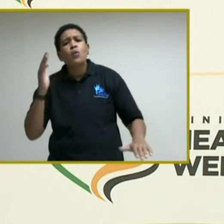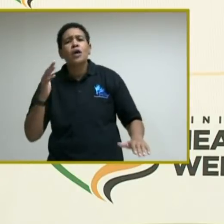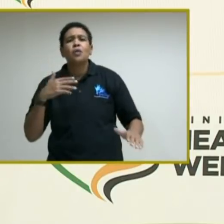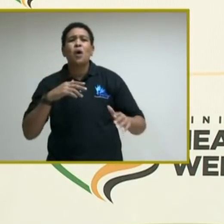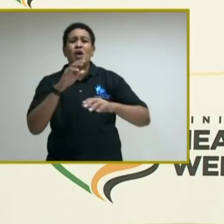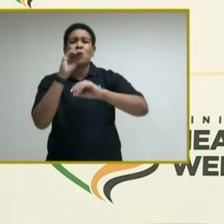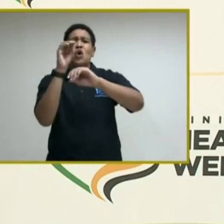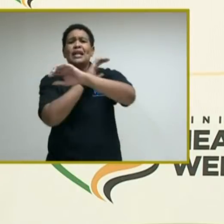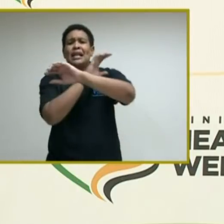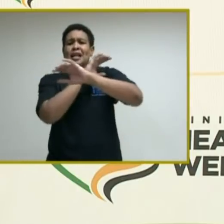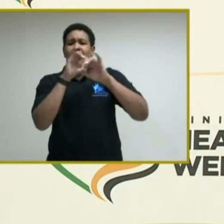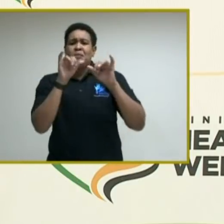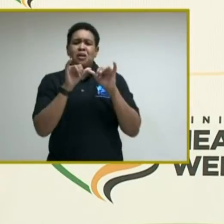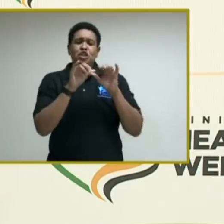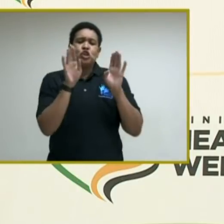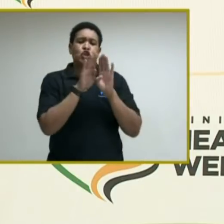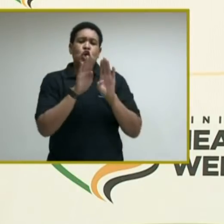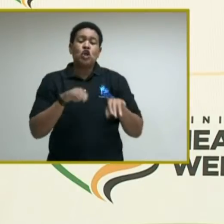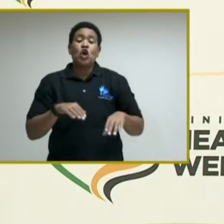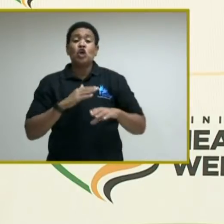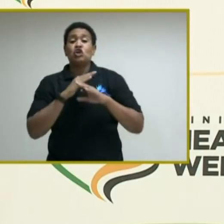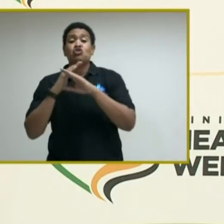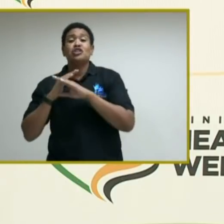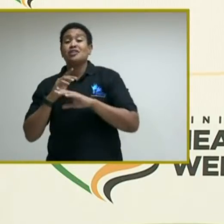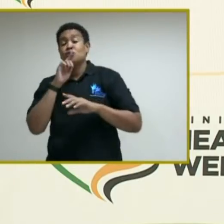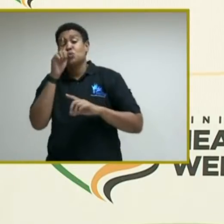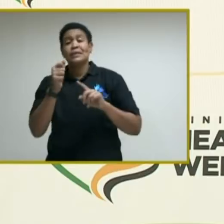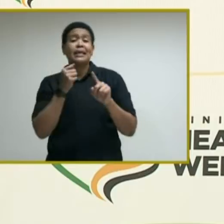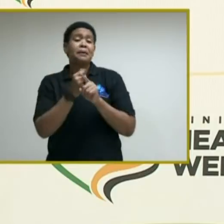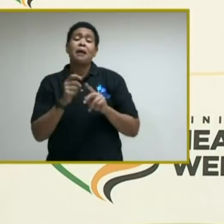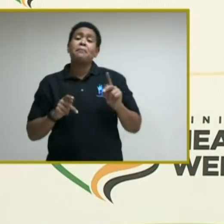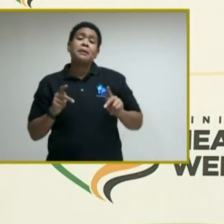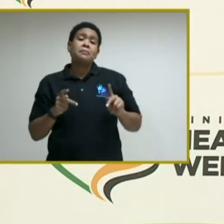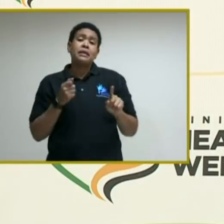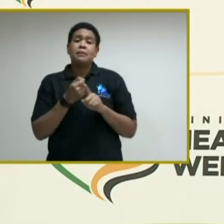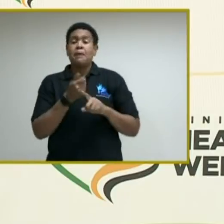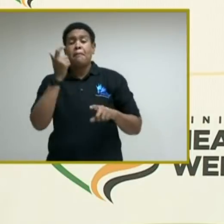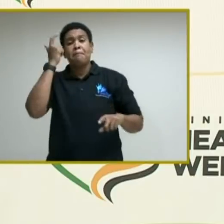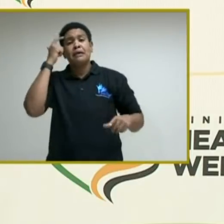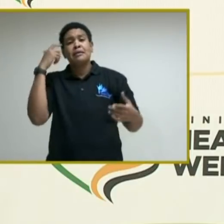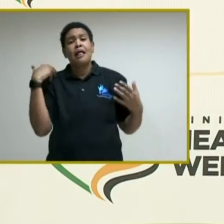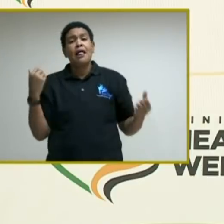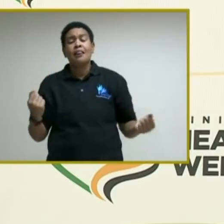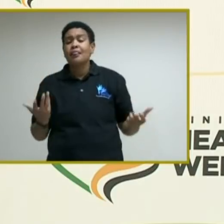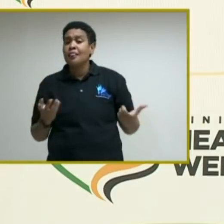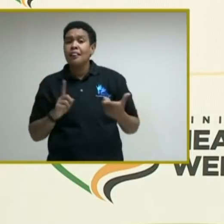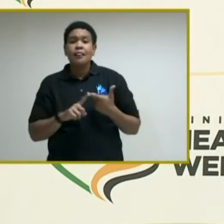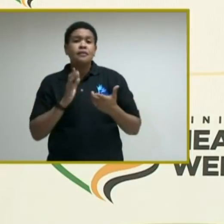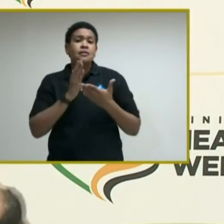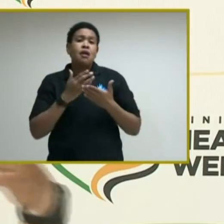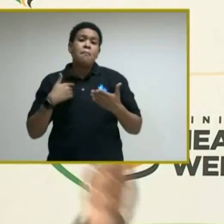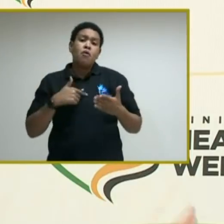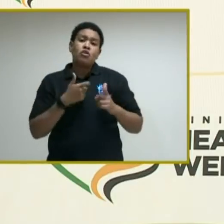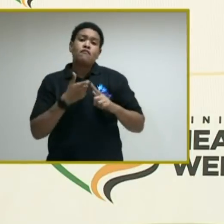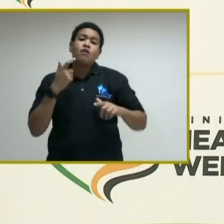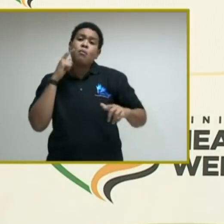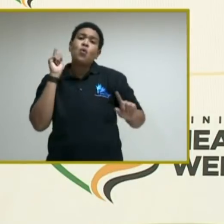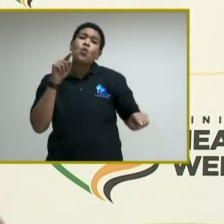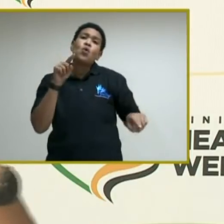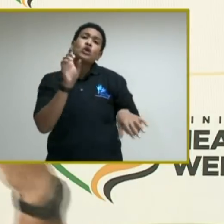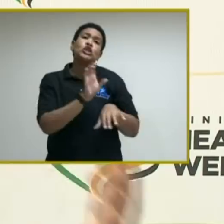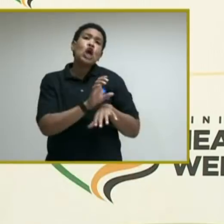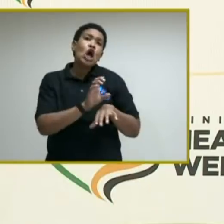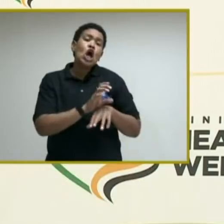the restrictions, the truth is it has impacted us. That impacted our mental state. It has stopped us from going to the church,